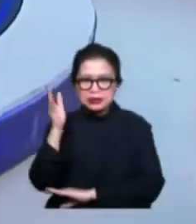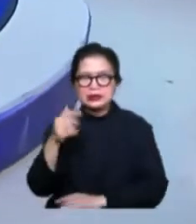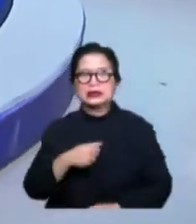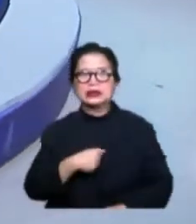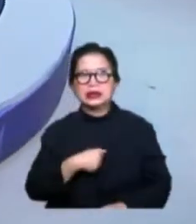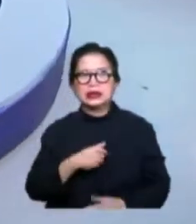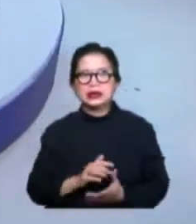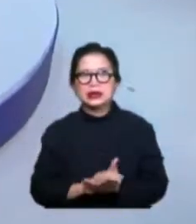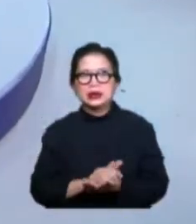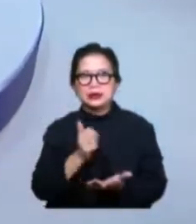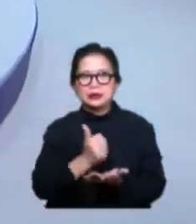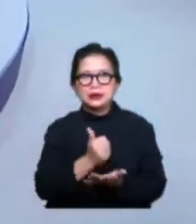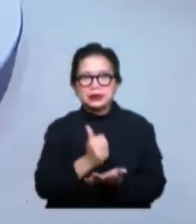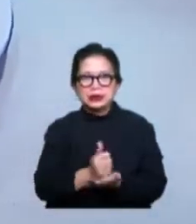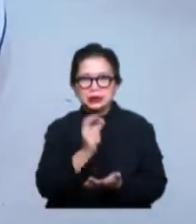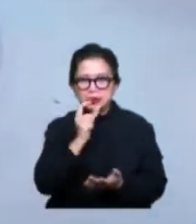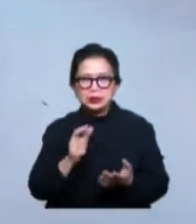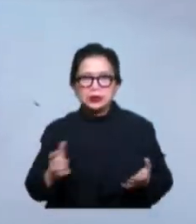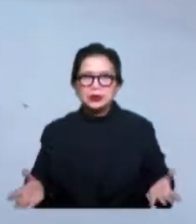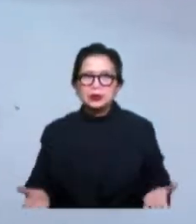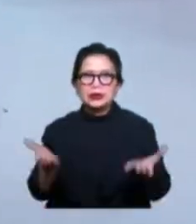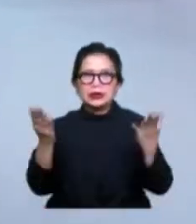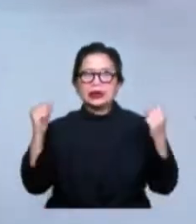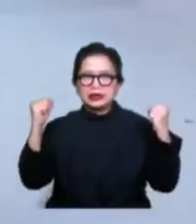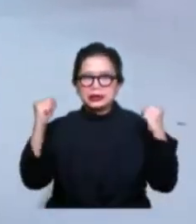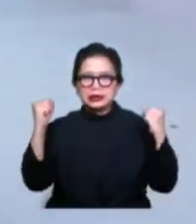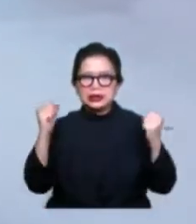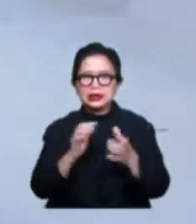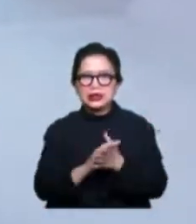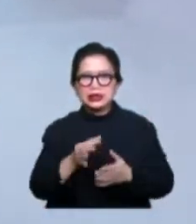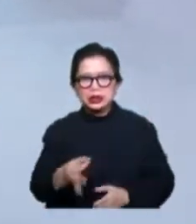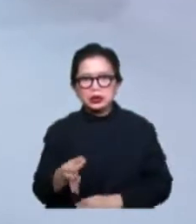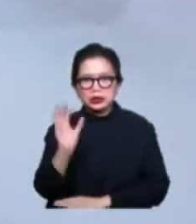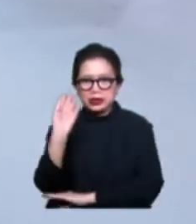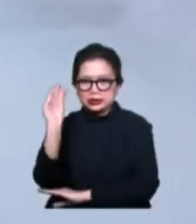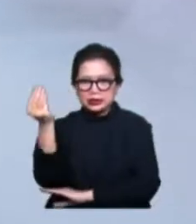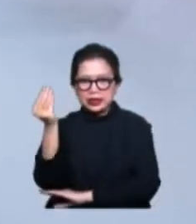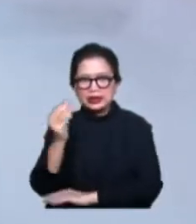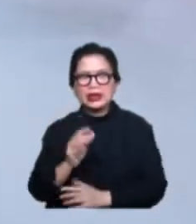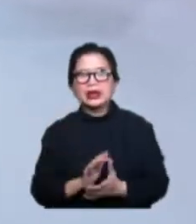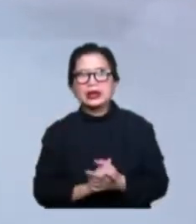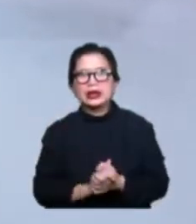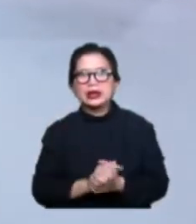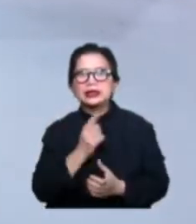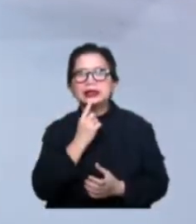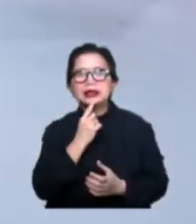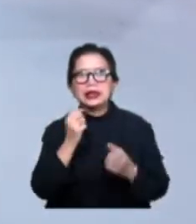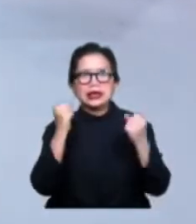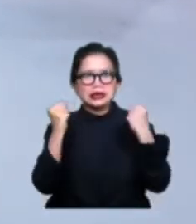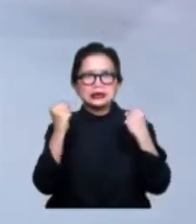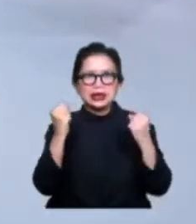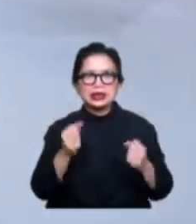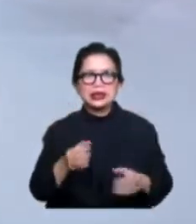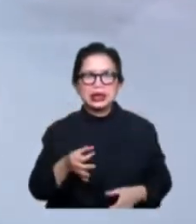in Jakarta and relation between city and health as urban planner perspective.